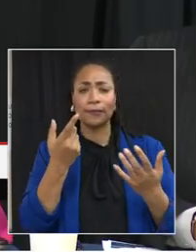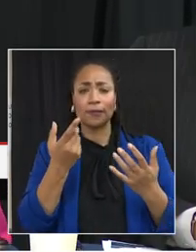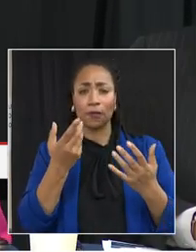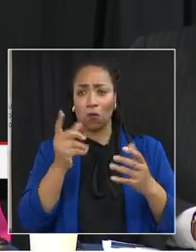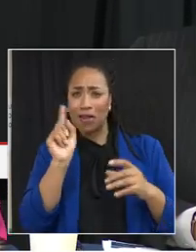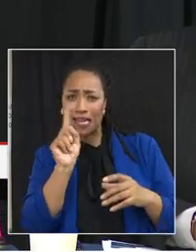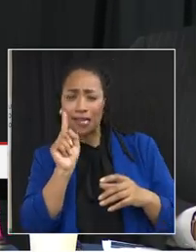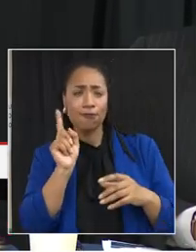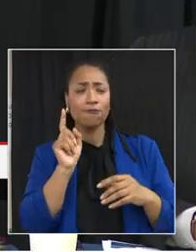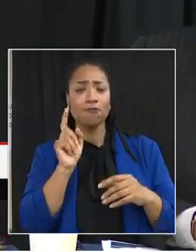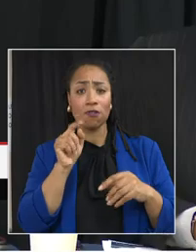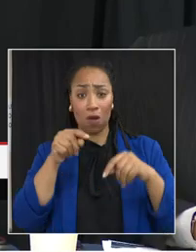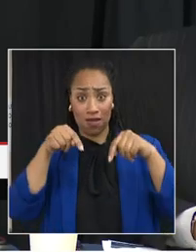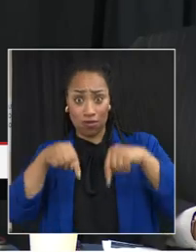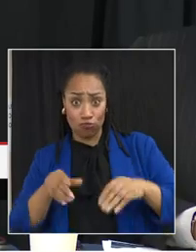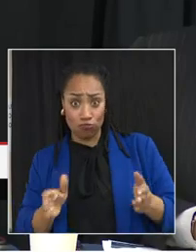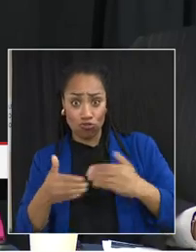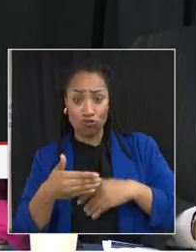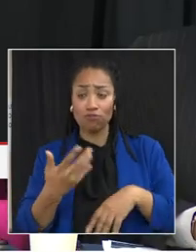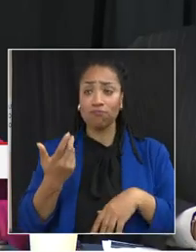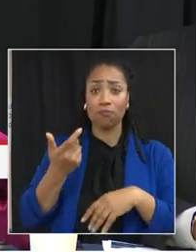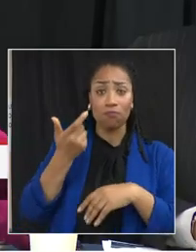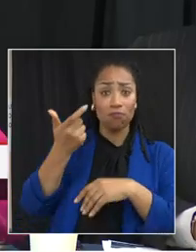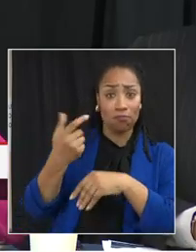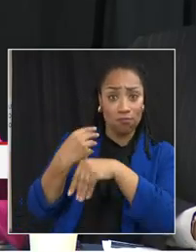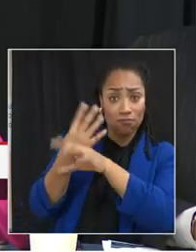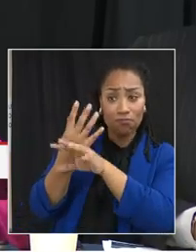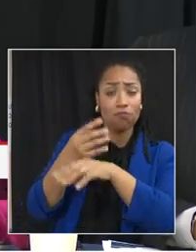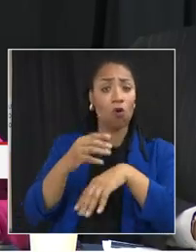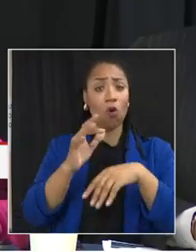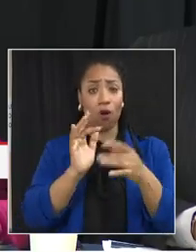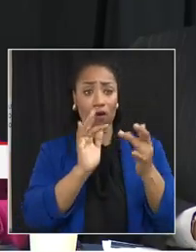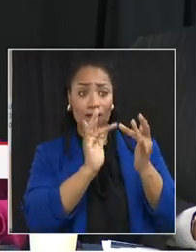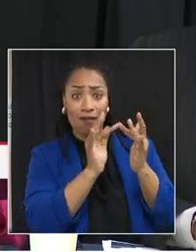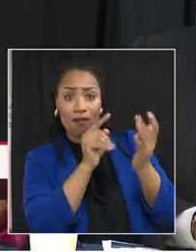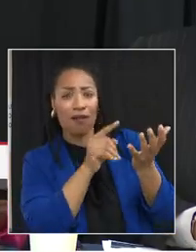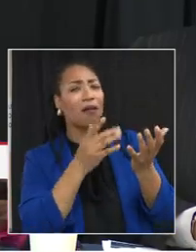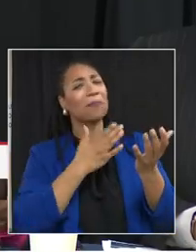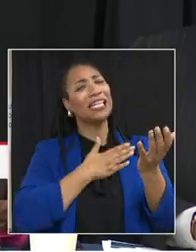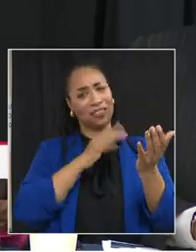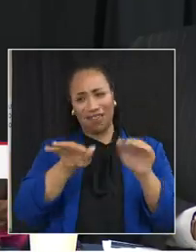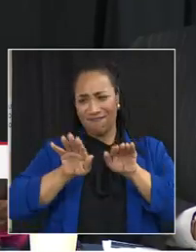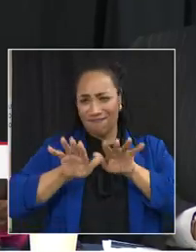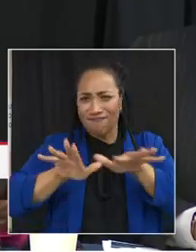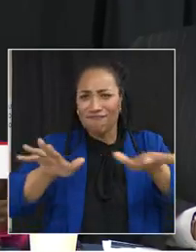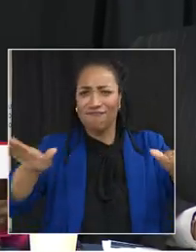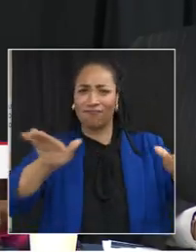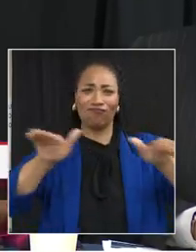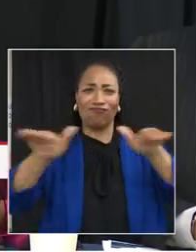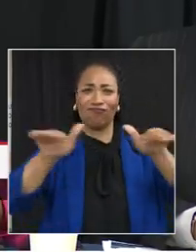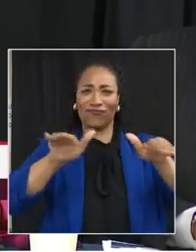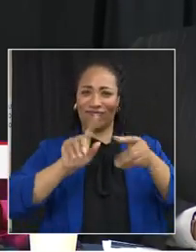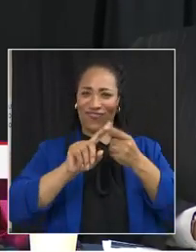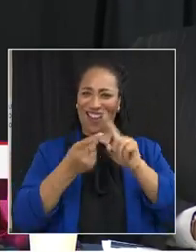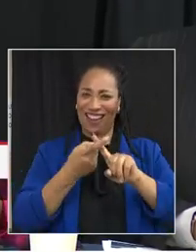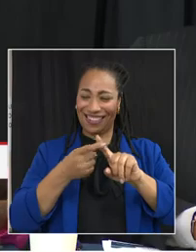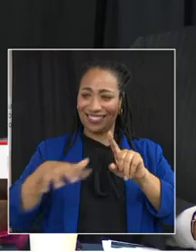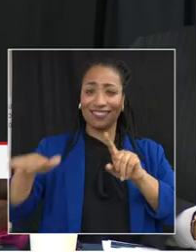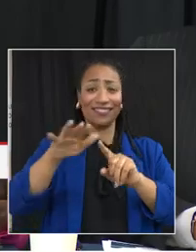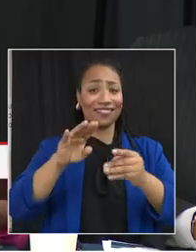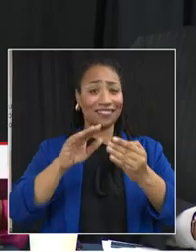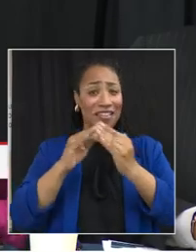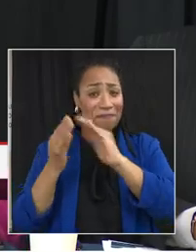starting these discussions. We will have another budget engagement forum this Saturday at the